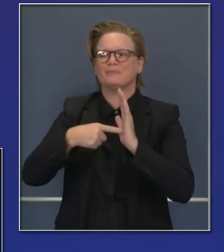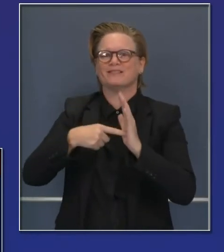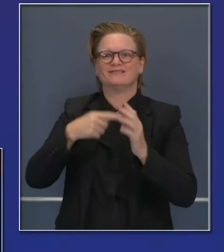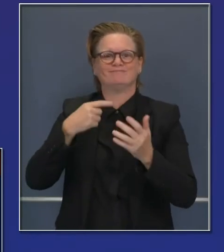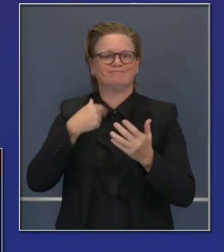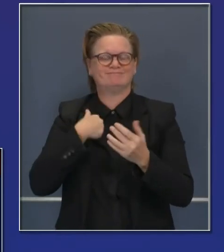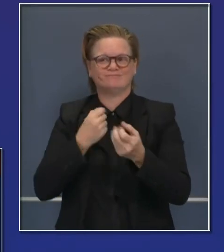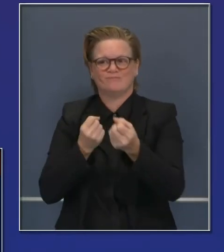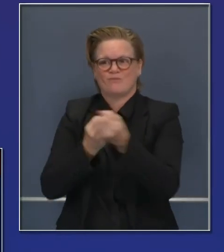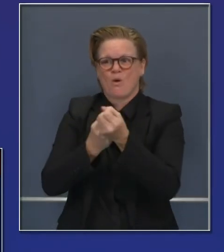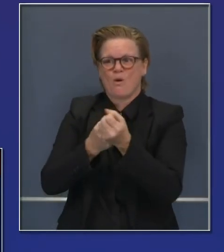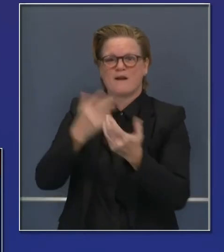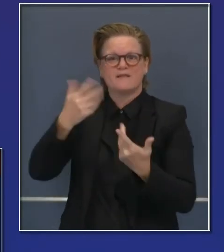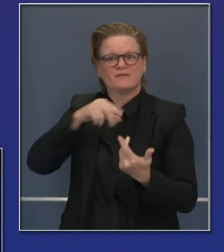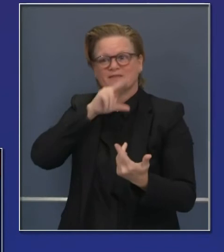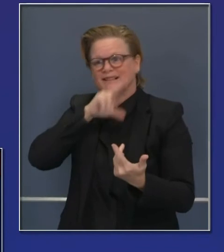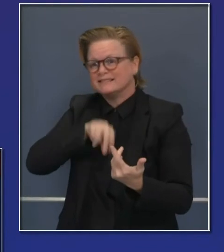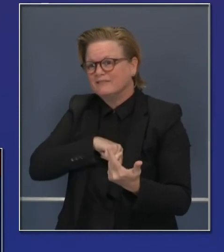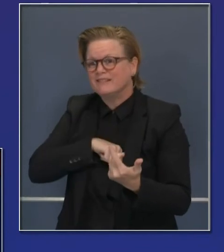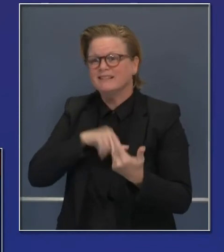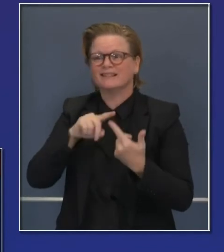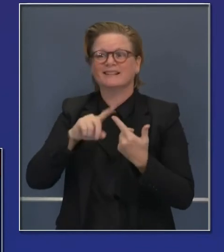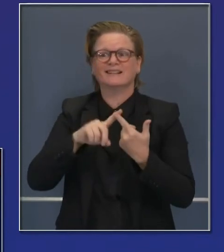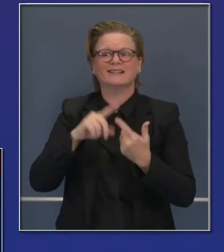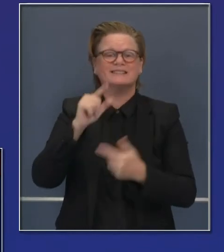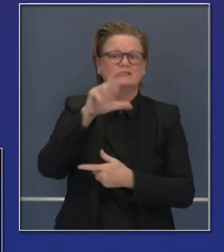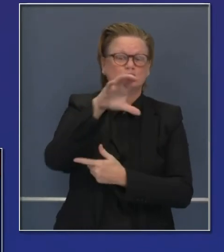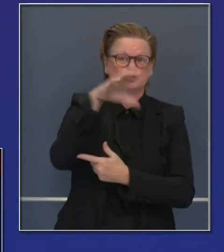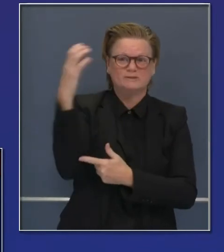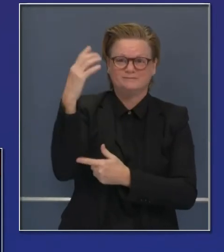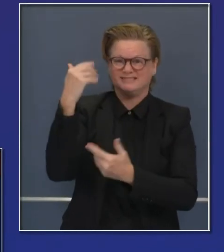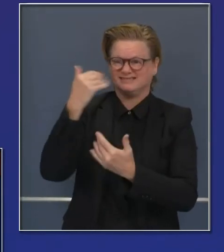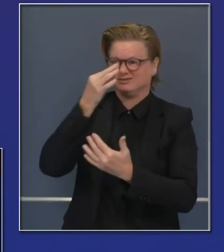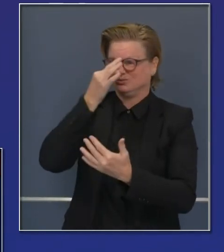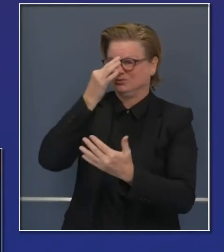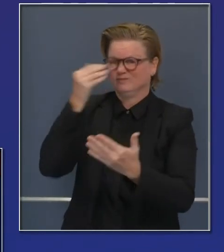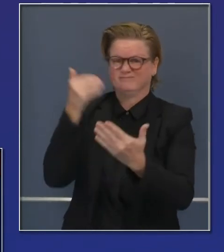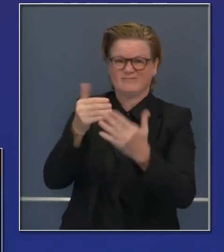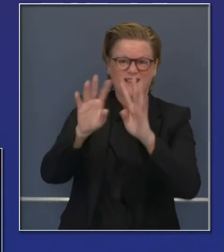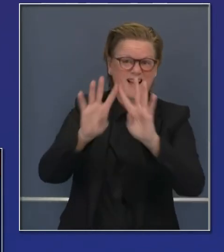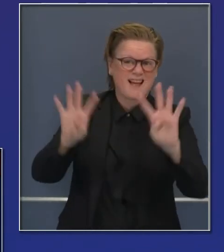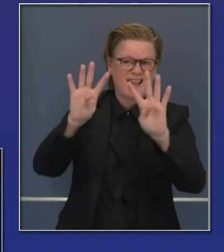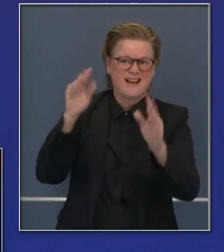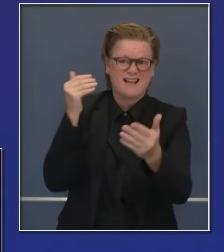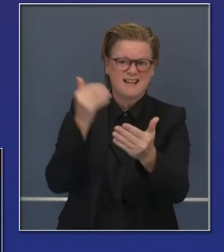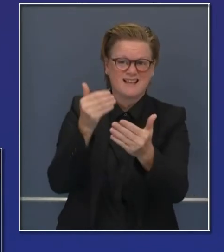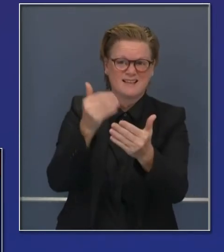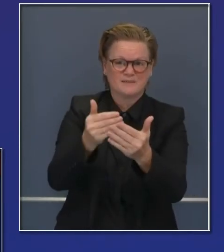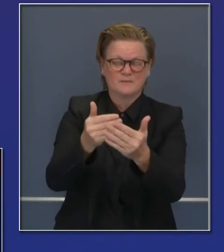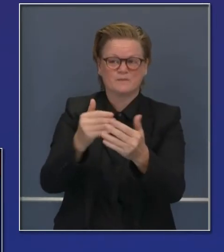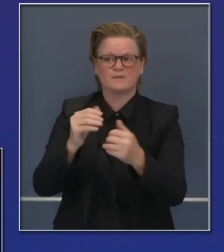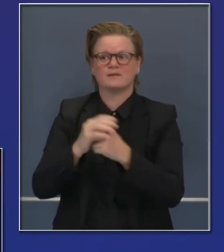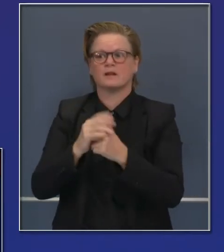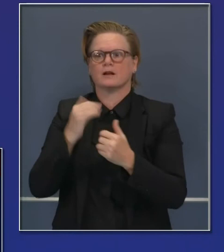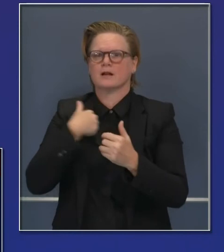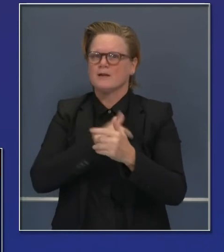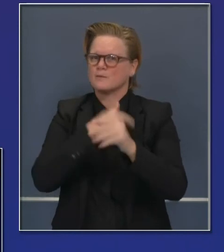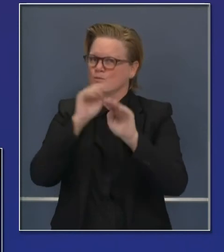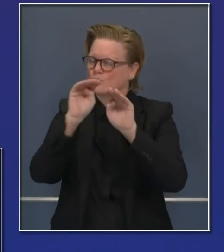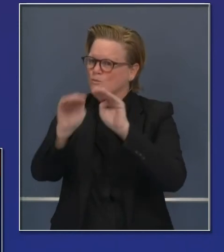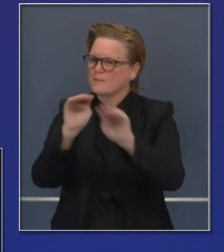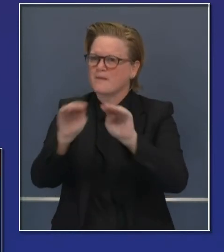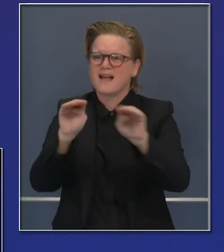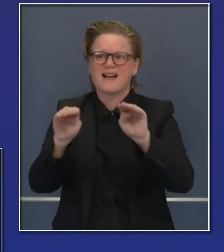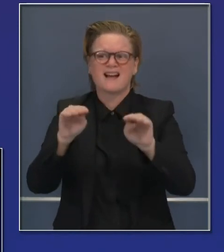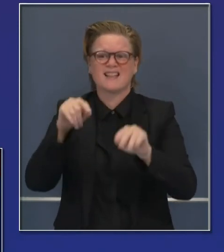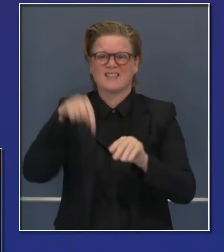the rest of the year. I just want to remind people of some of the things this state has done with the incredible support, again,